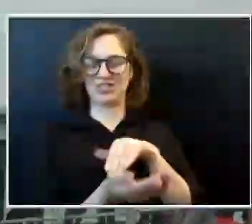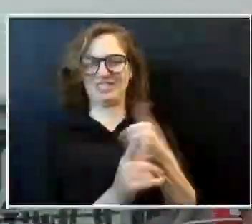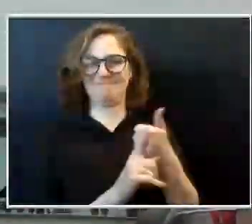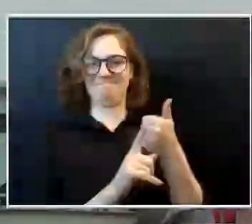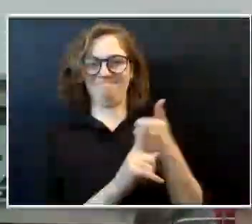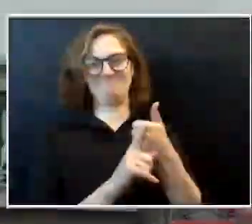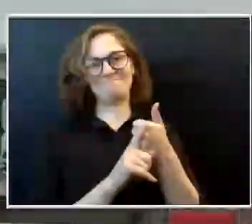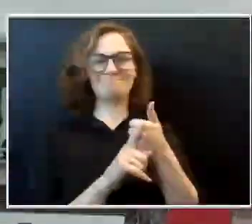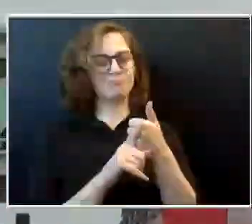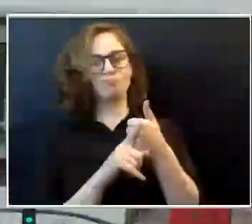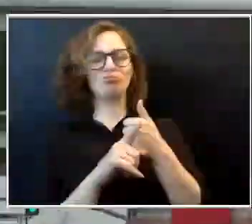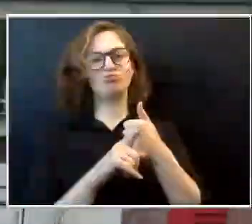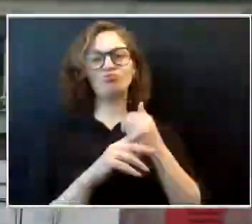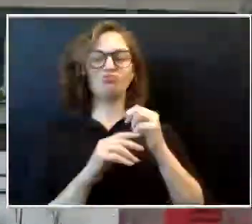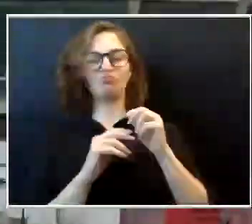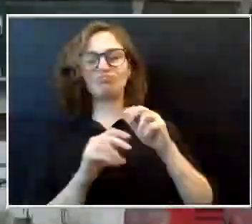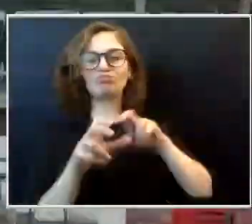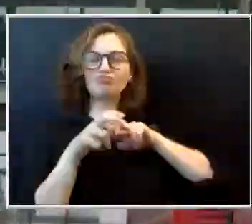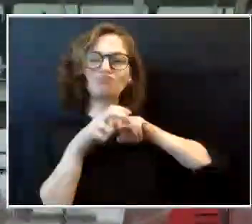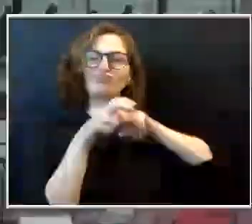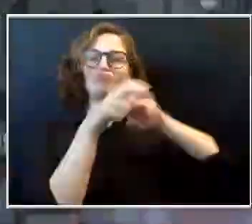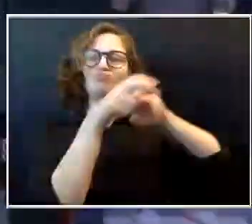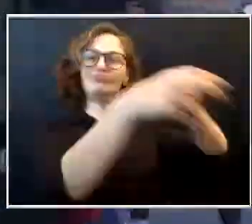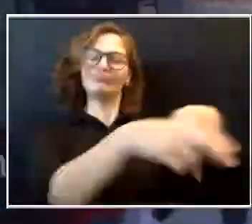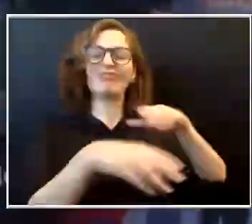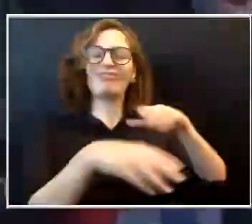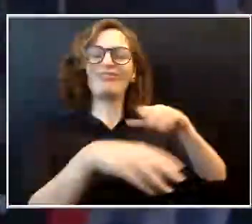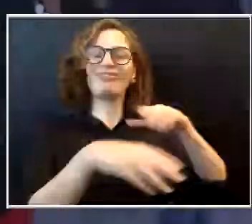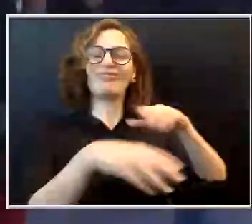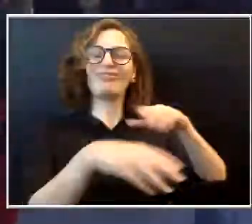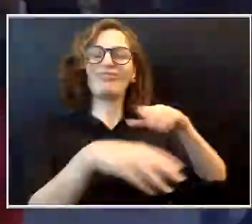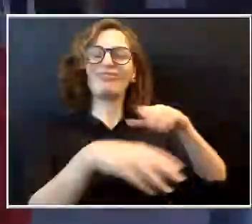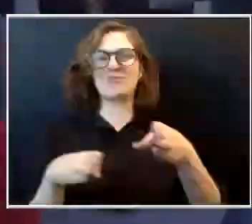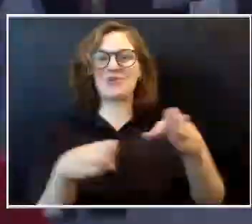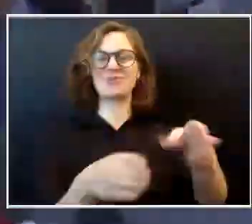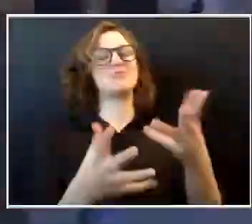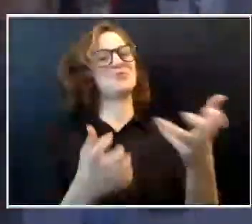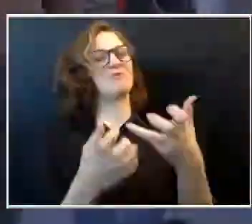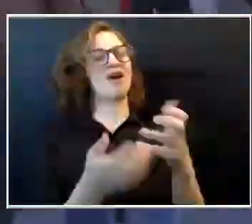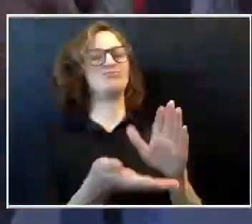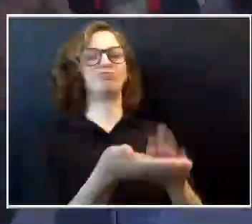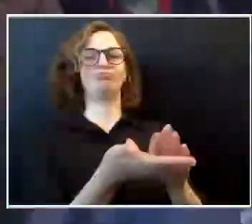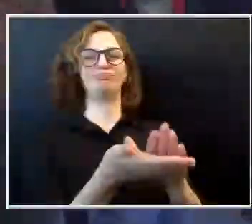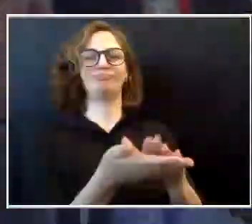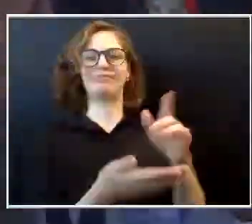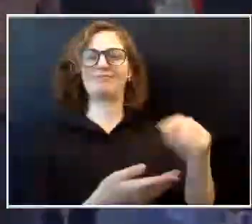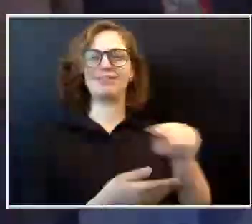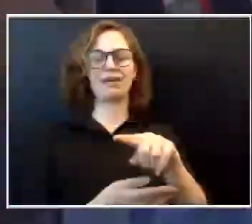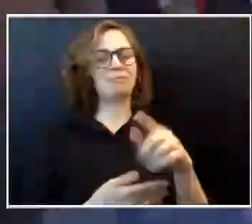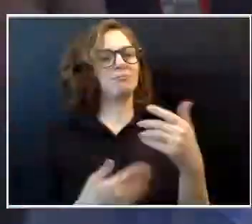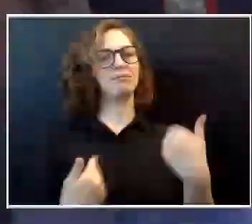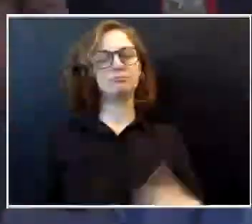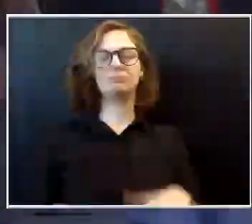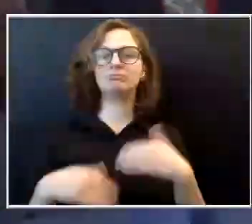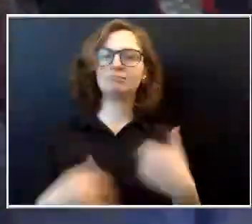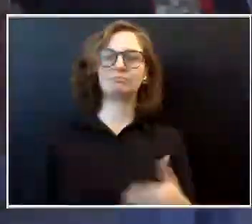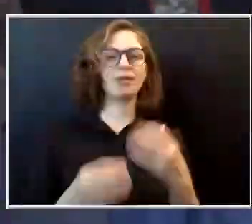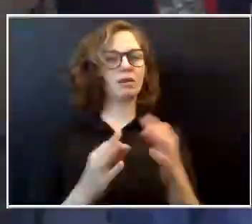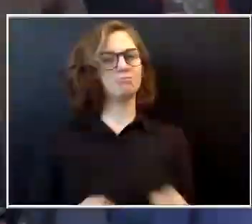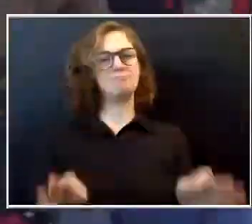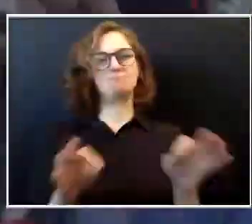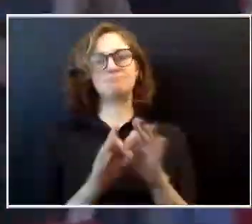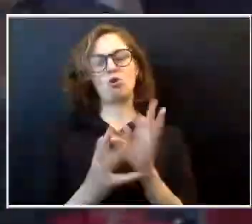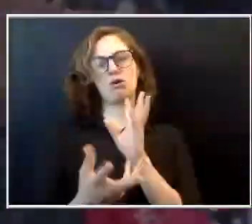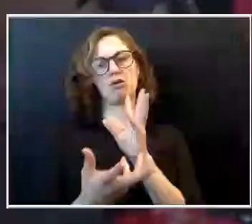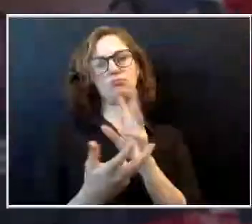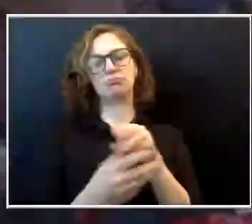route, and we really want to shout out to them. That being such an integral part of the team. We have heard Chiefs